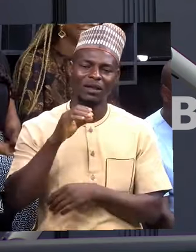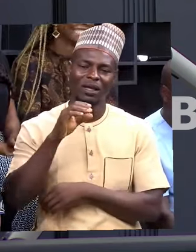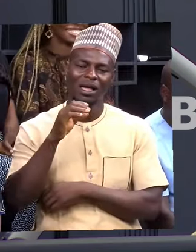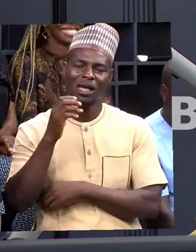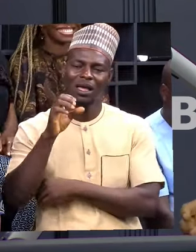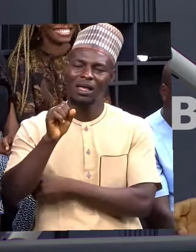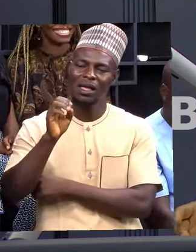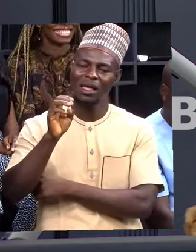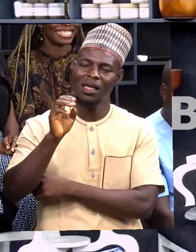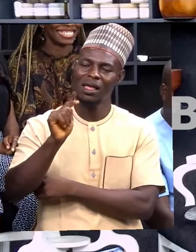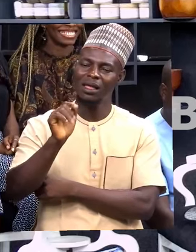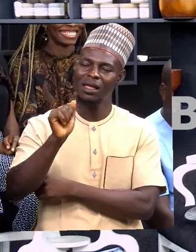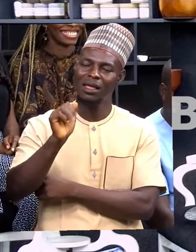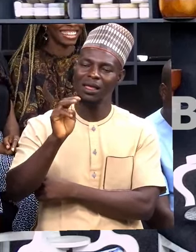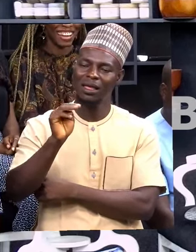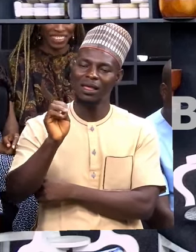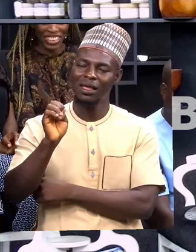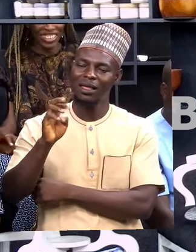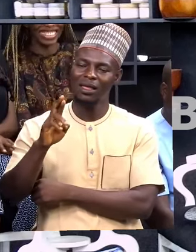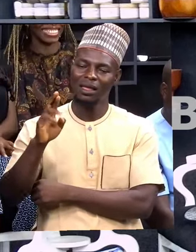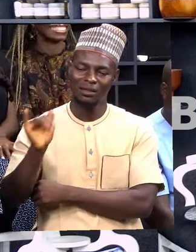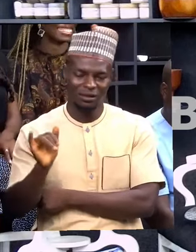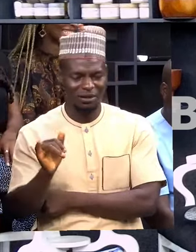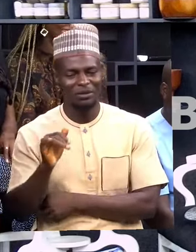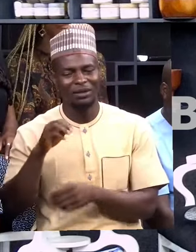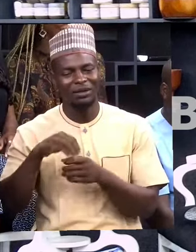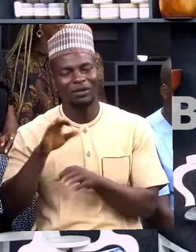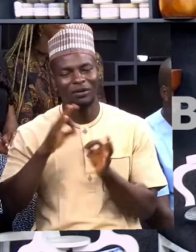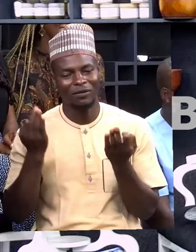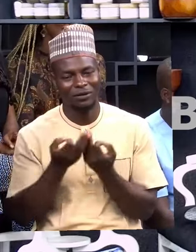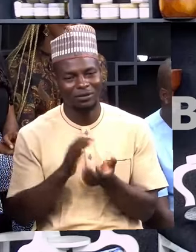you. Sir? Oh, God.